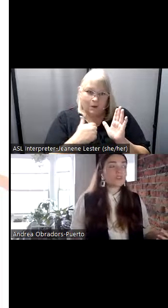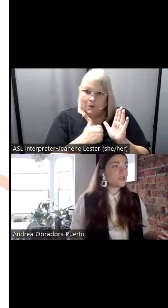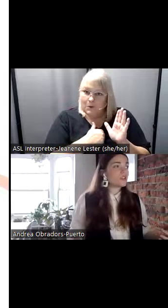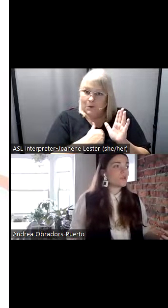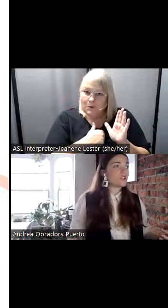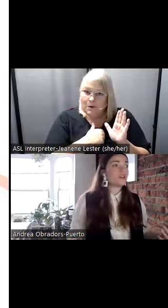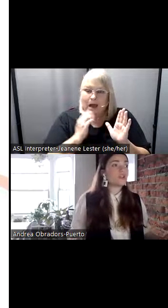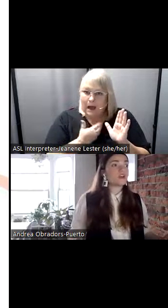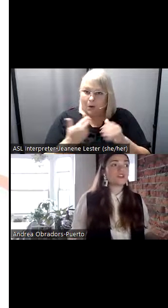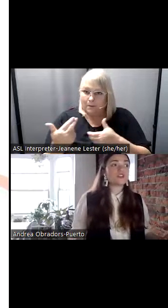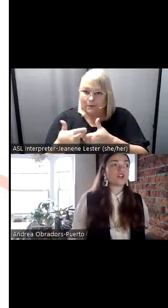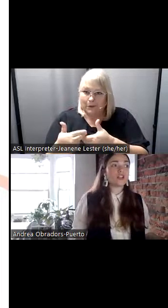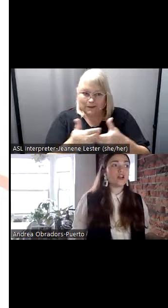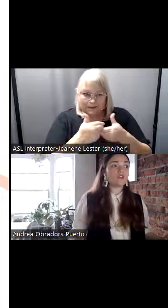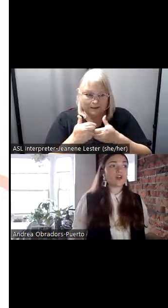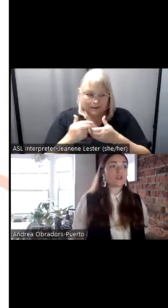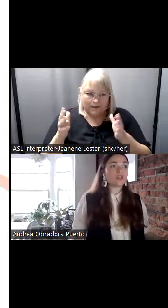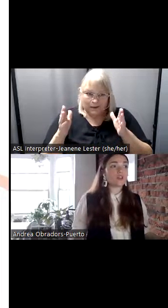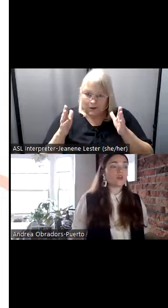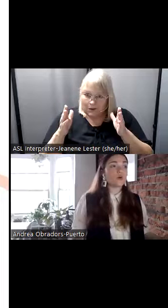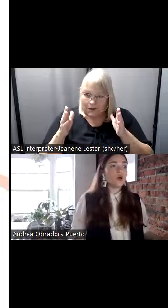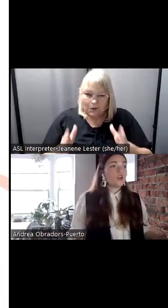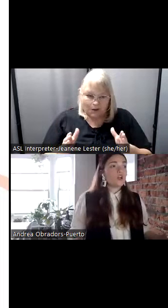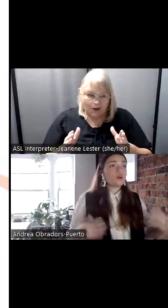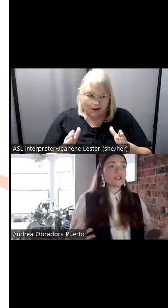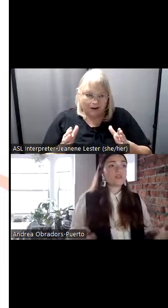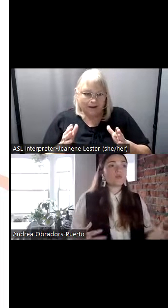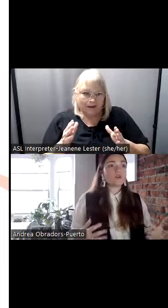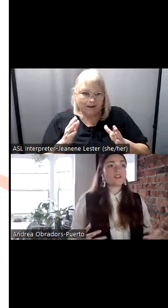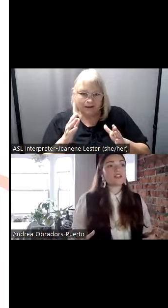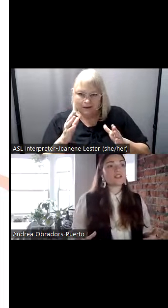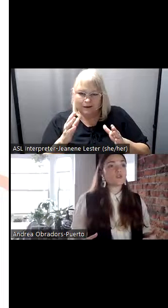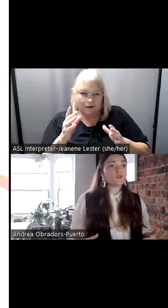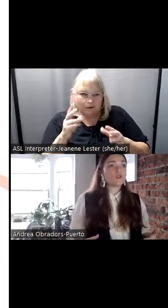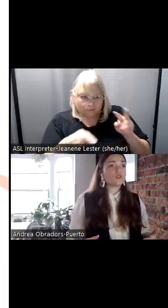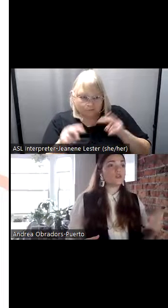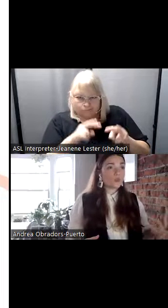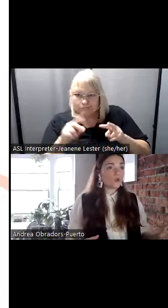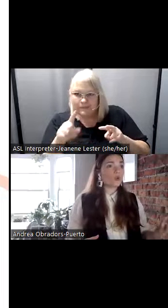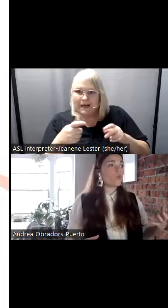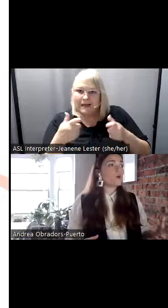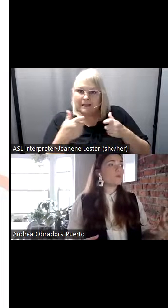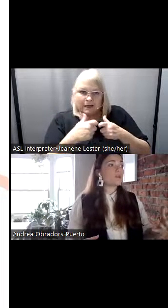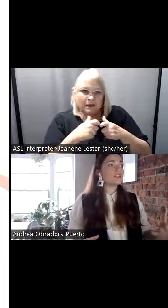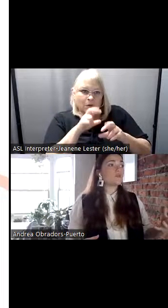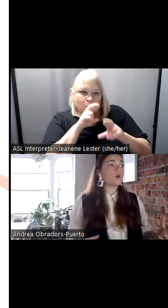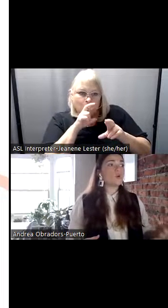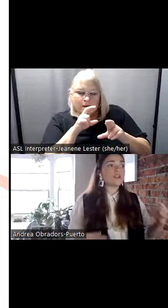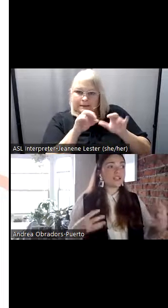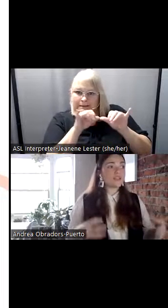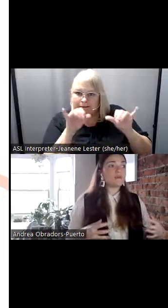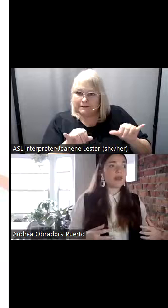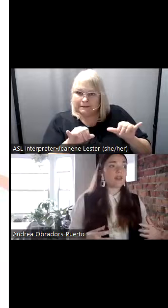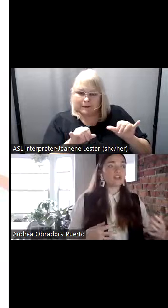our participants wanted to link our electronic health records to our incident reporting system to support one-piece flow